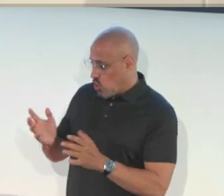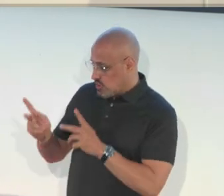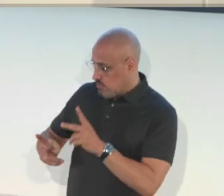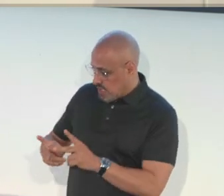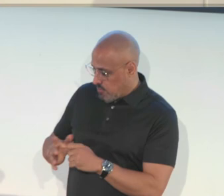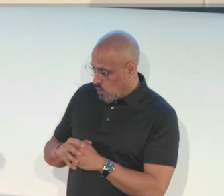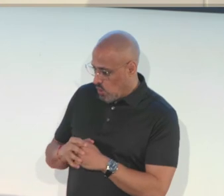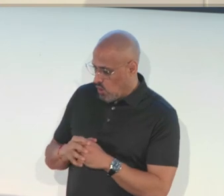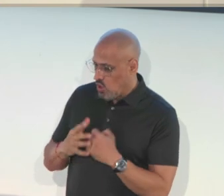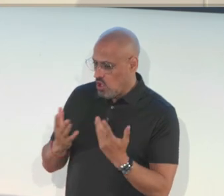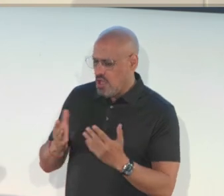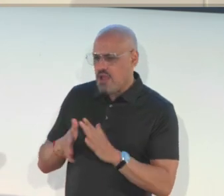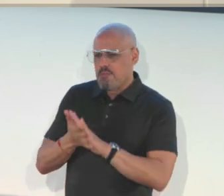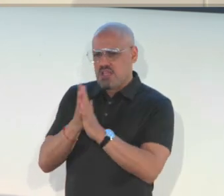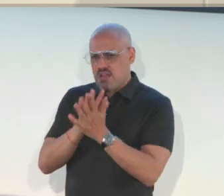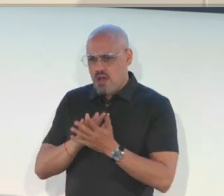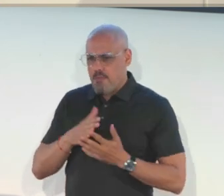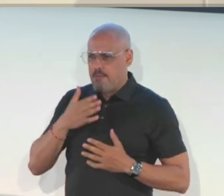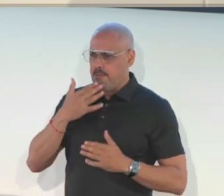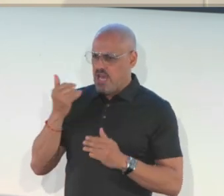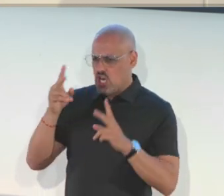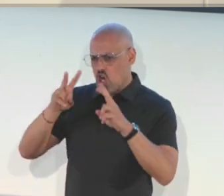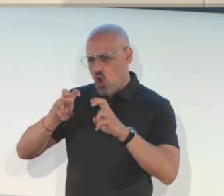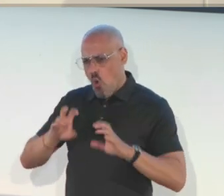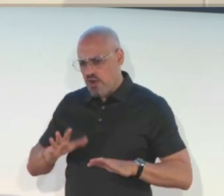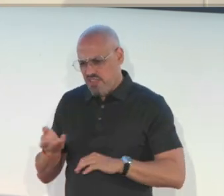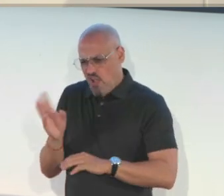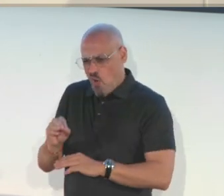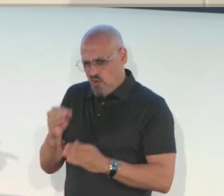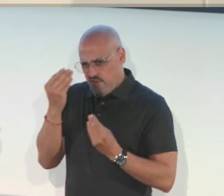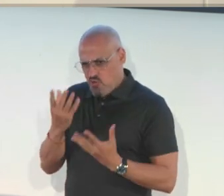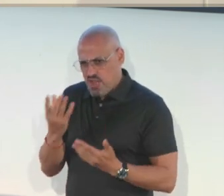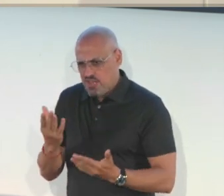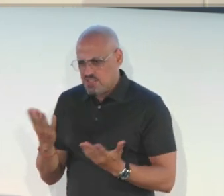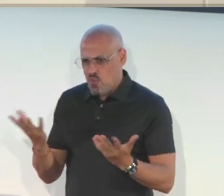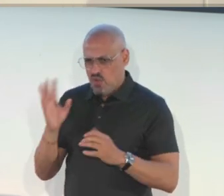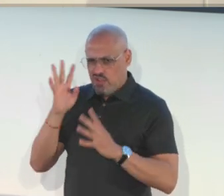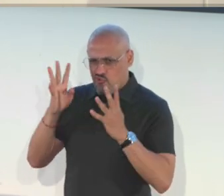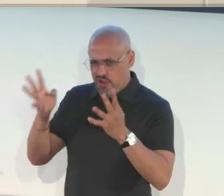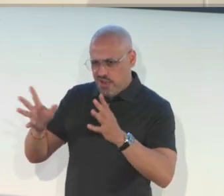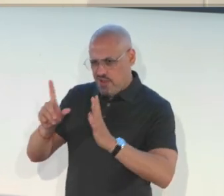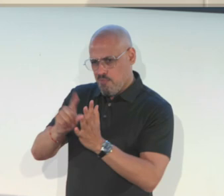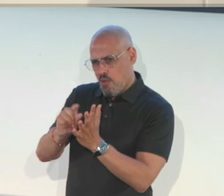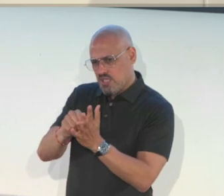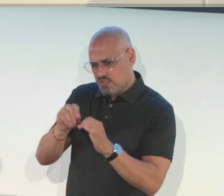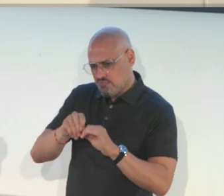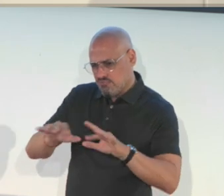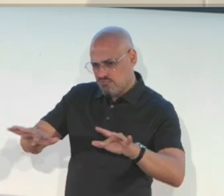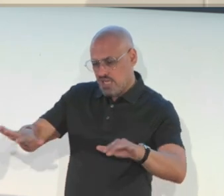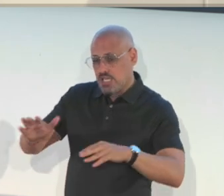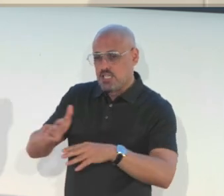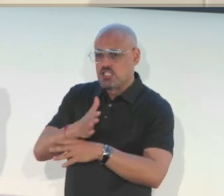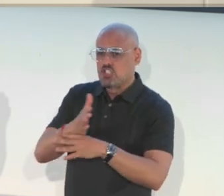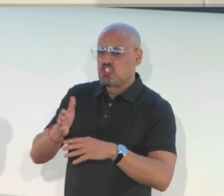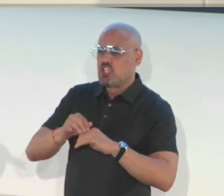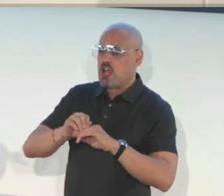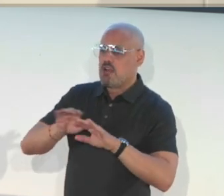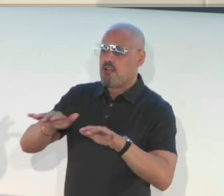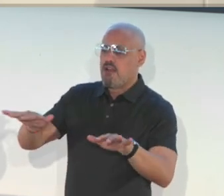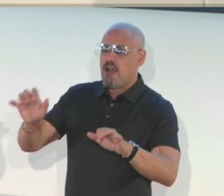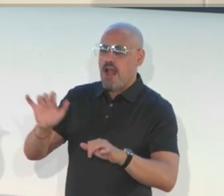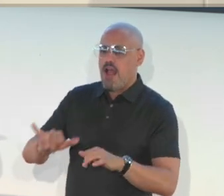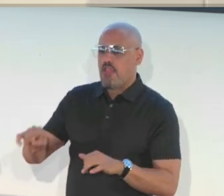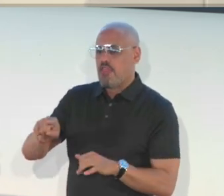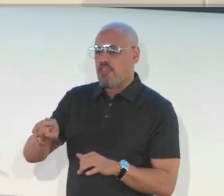to become better at auditing their own information and what they're creating and what they're publishing, and share out